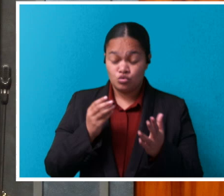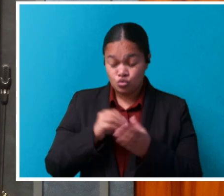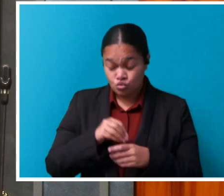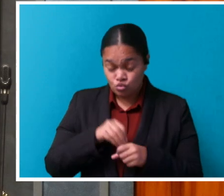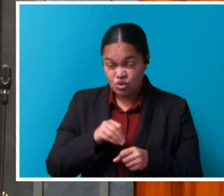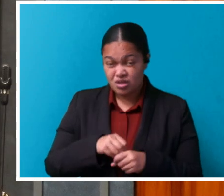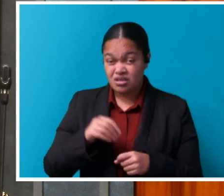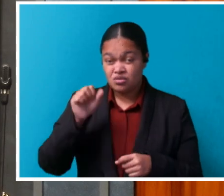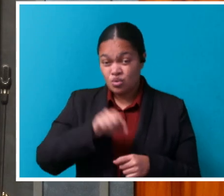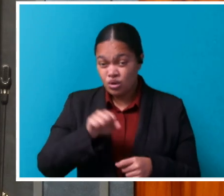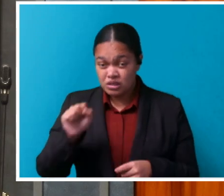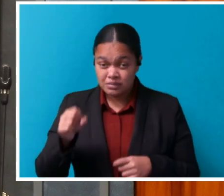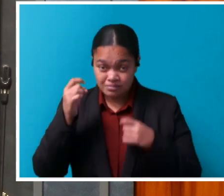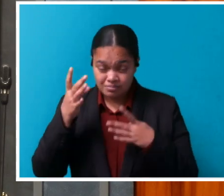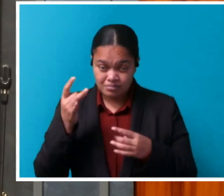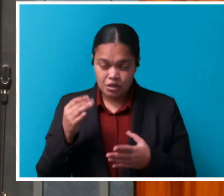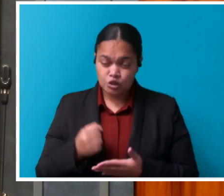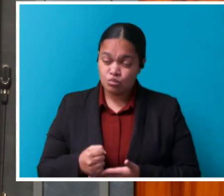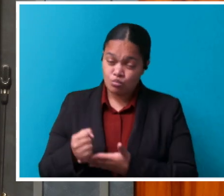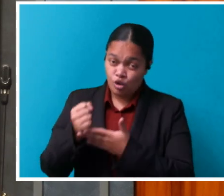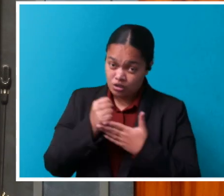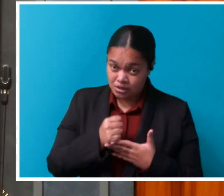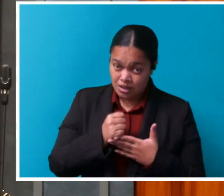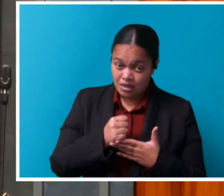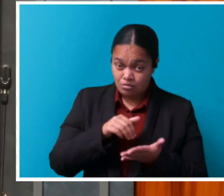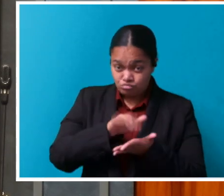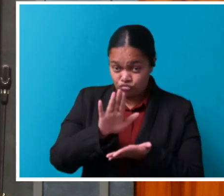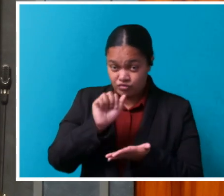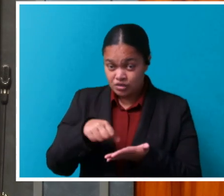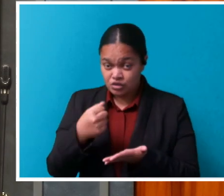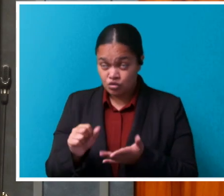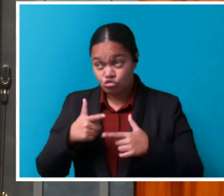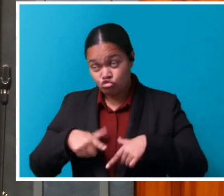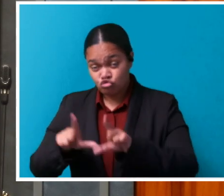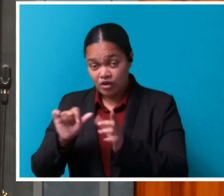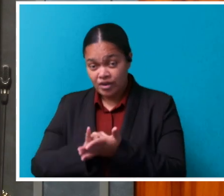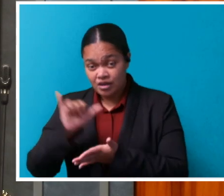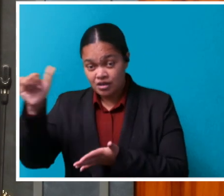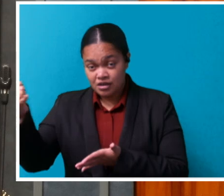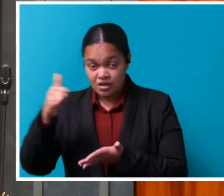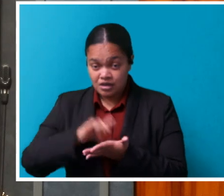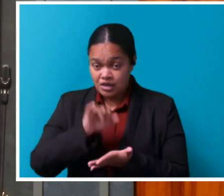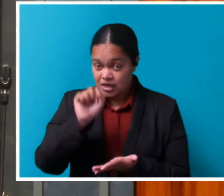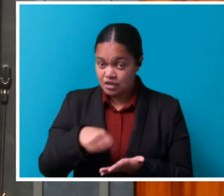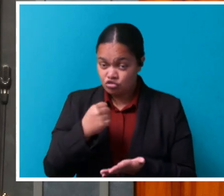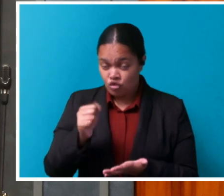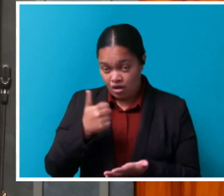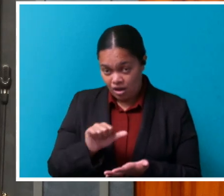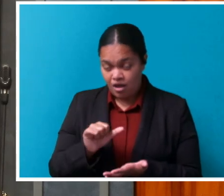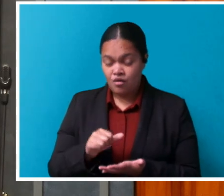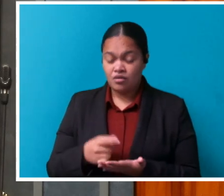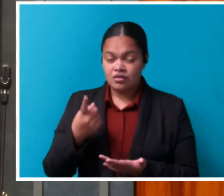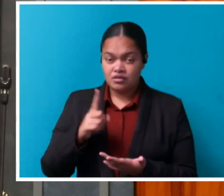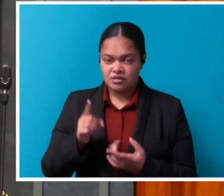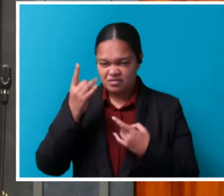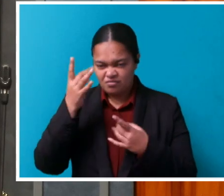application details, sponsorship details, travel and bond clearance application and updates, TSLS Employer